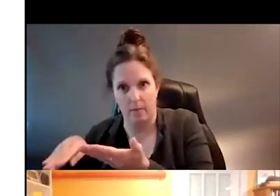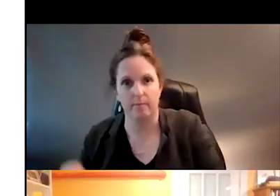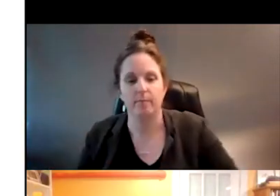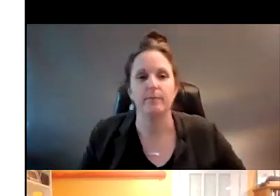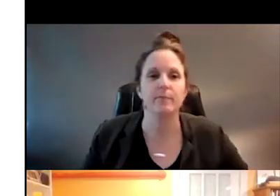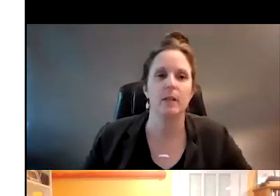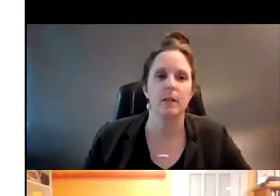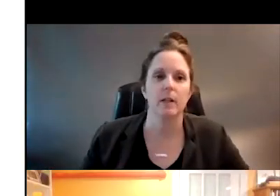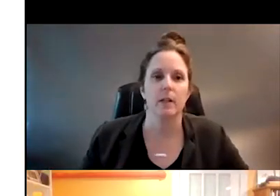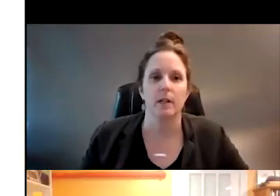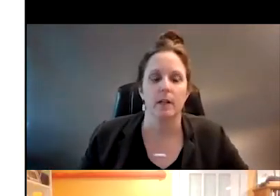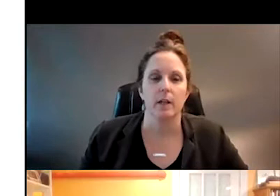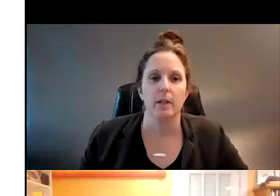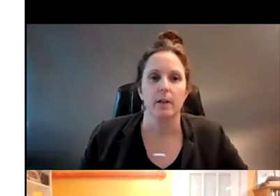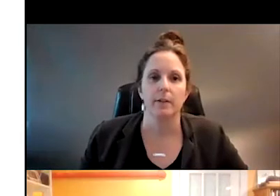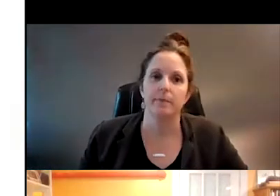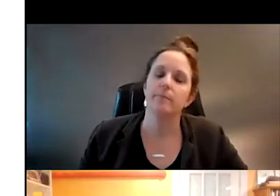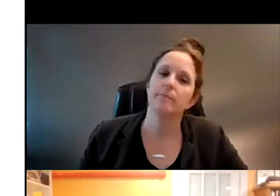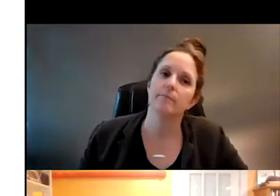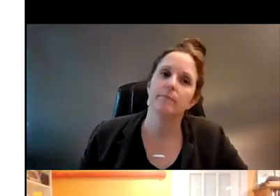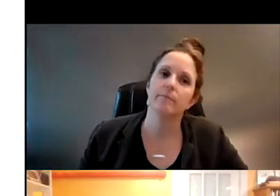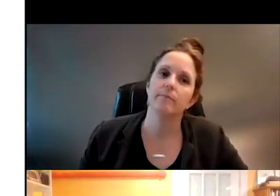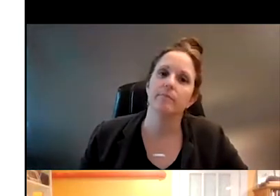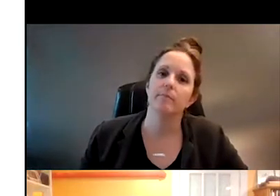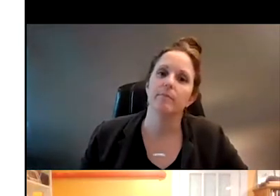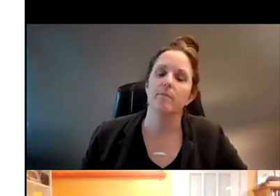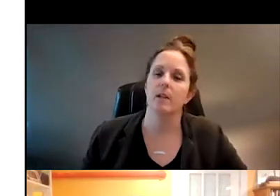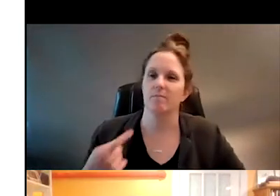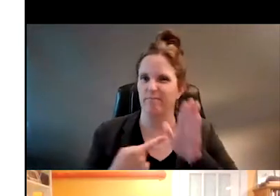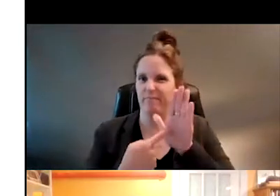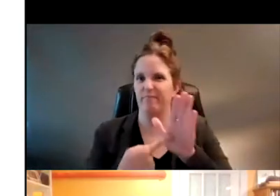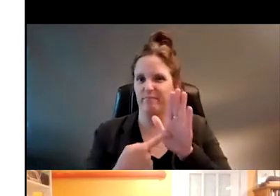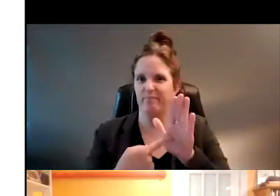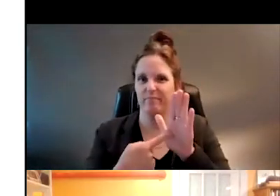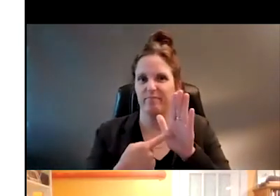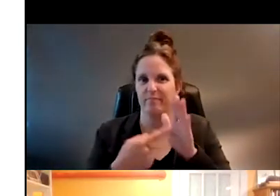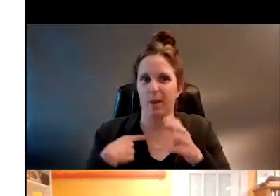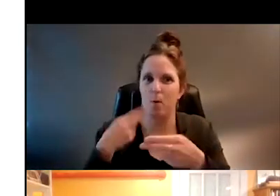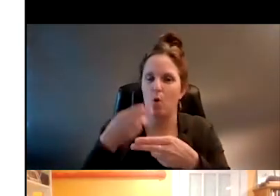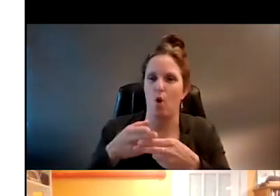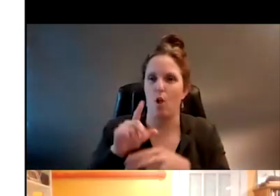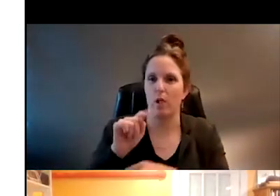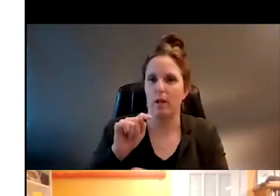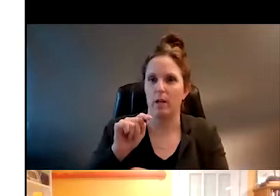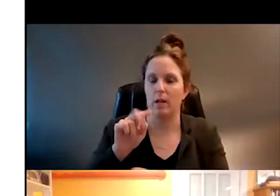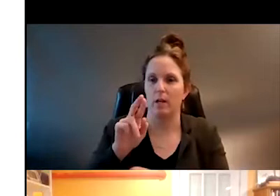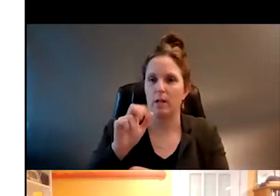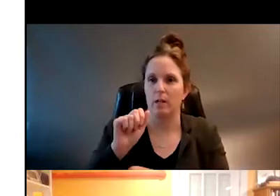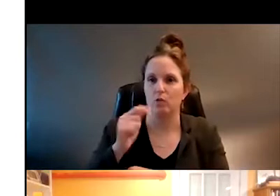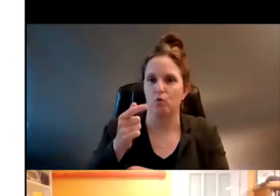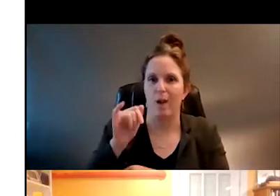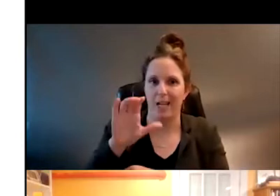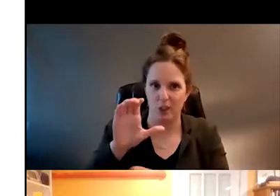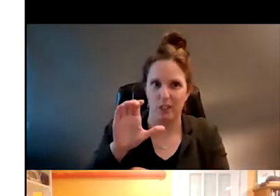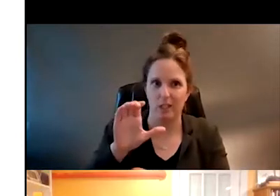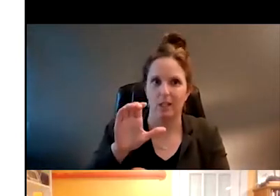shouldn't have come as a surprise, perhaps. I made this little diagram here, which I call the tragic epidemiologic triad of SMI, serious